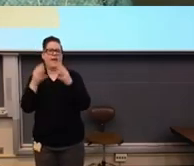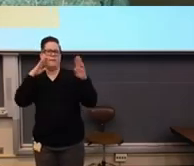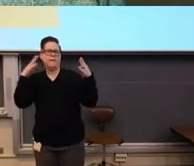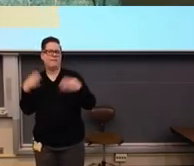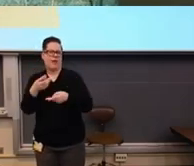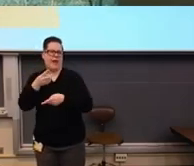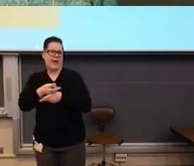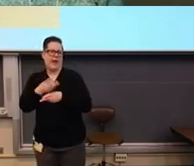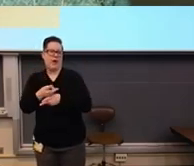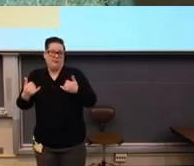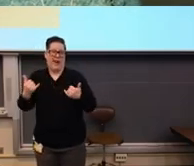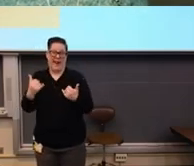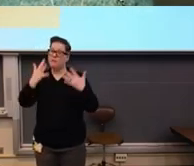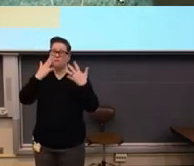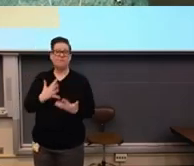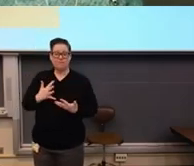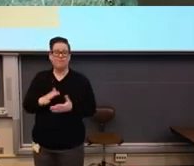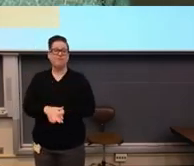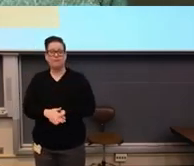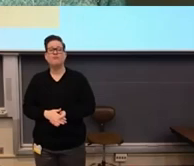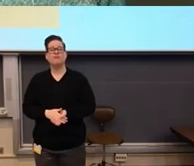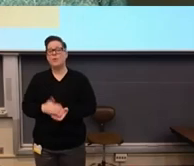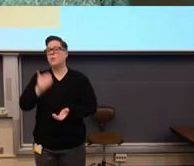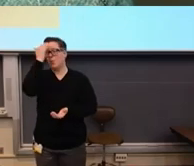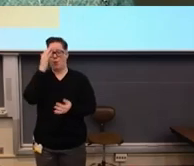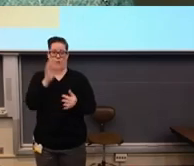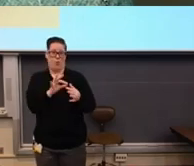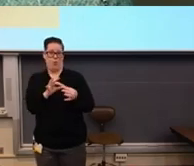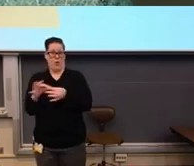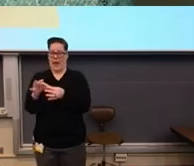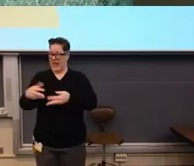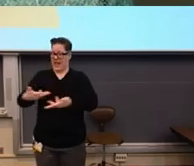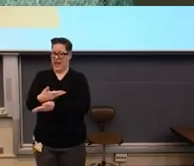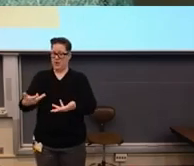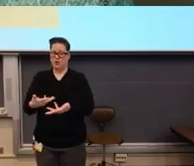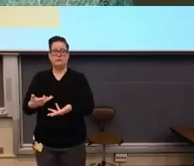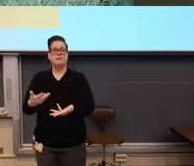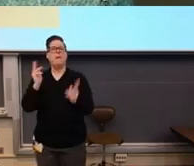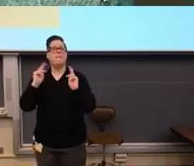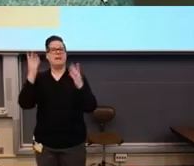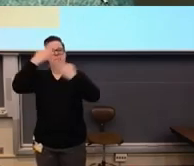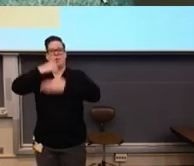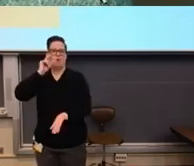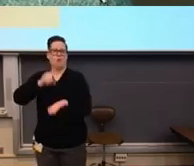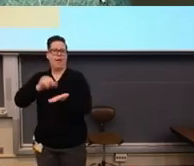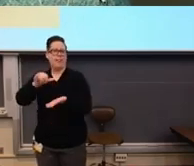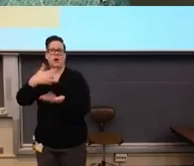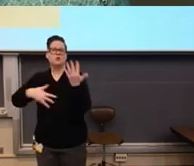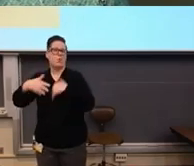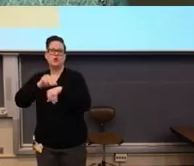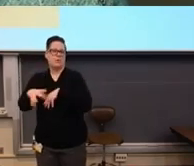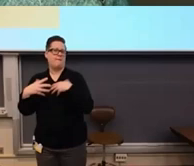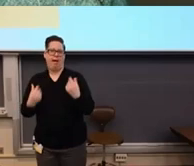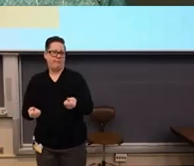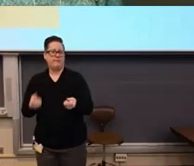dismal, right? We know that relational dynamics are an unrecognized social determinant of health for the family and